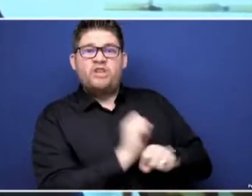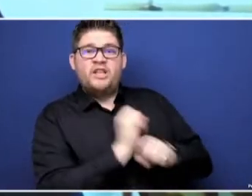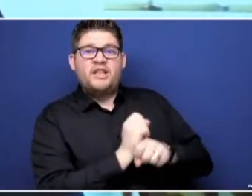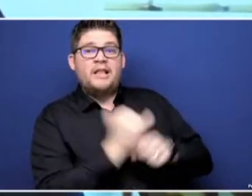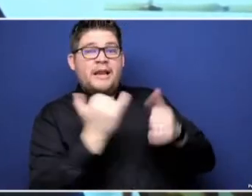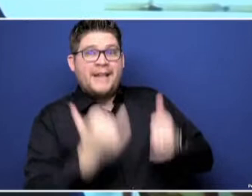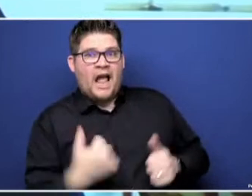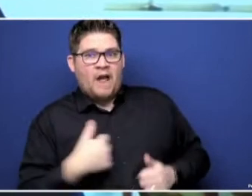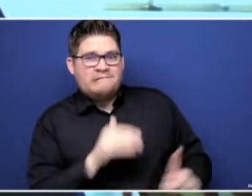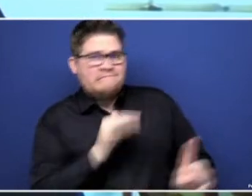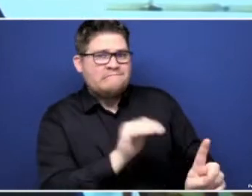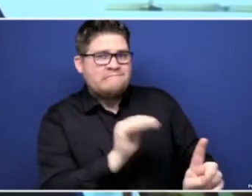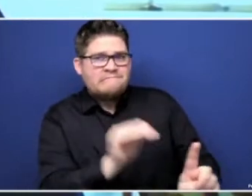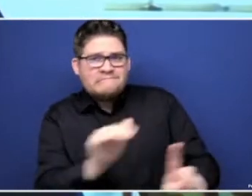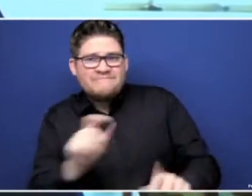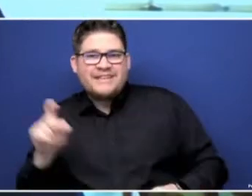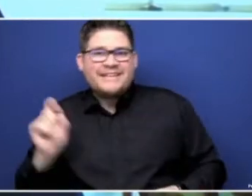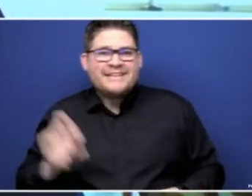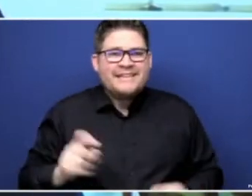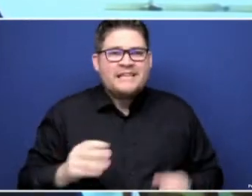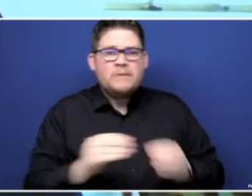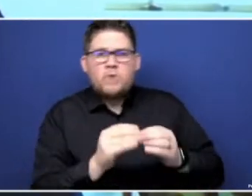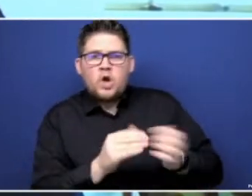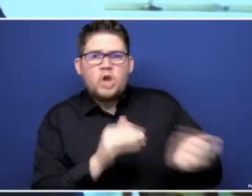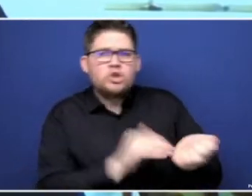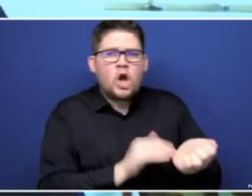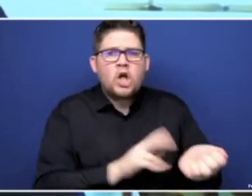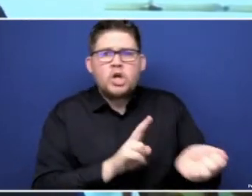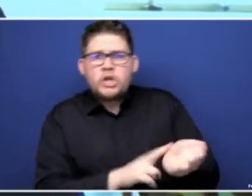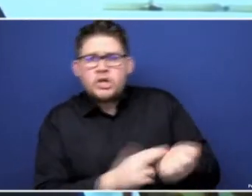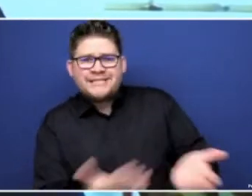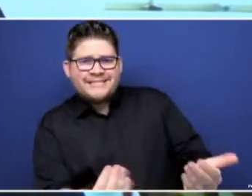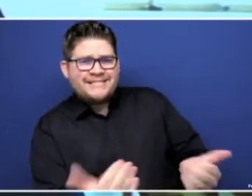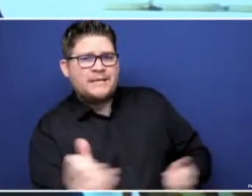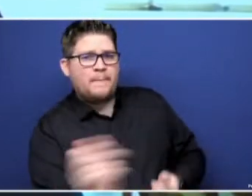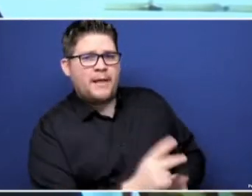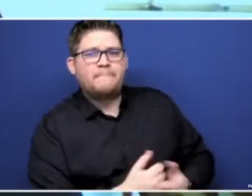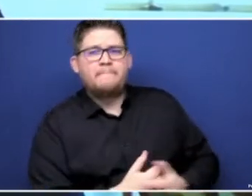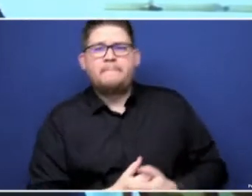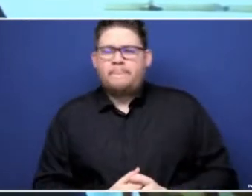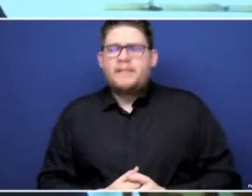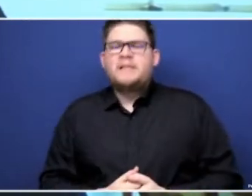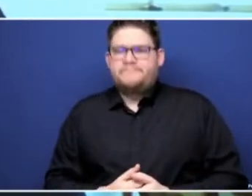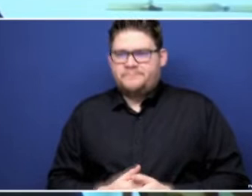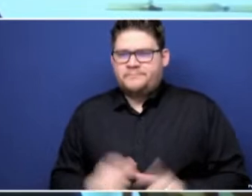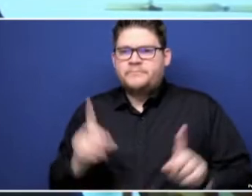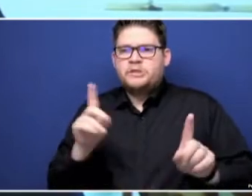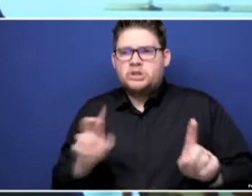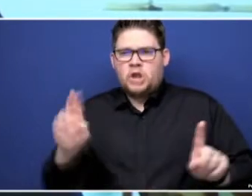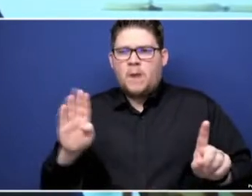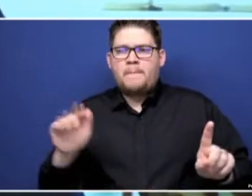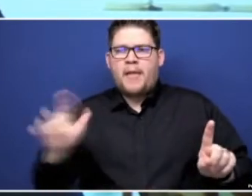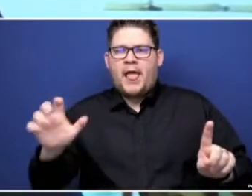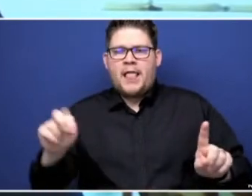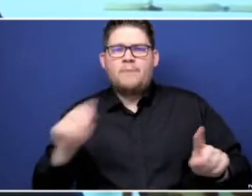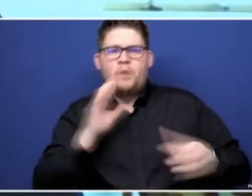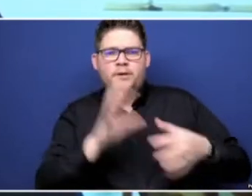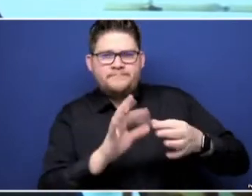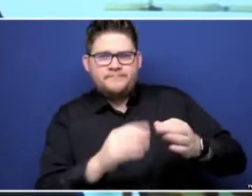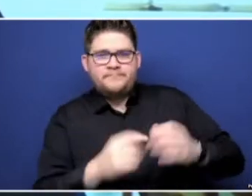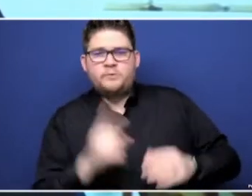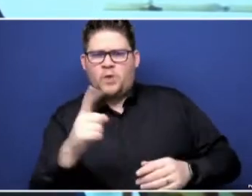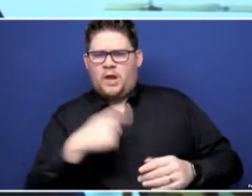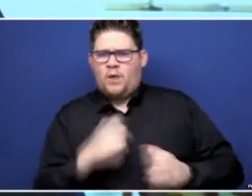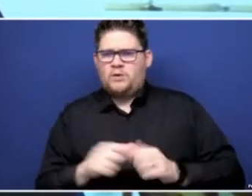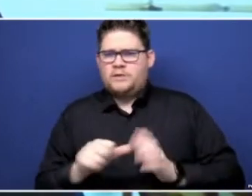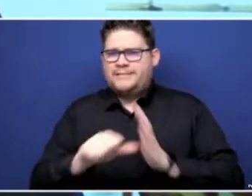been authorized to work with us. There are thousands of people who normally are not part of the public health cohort that